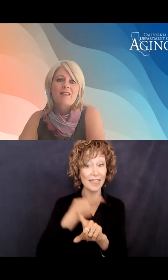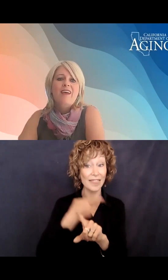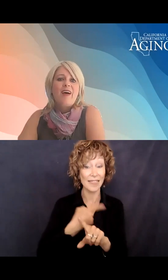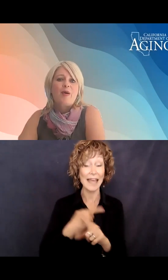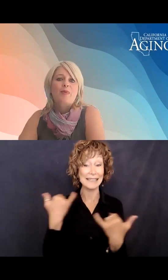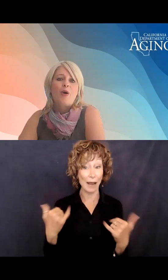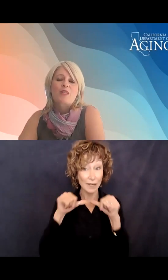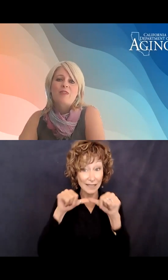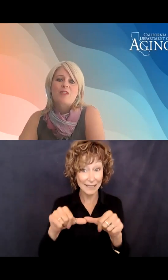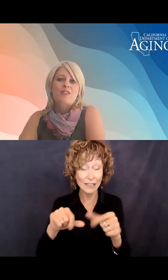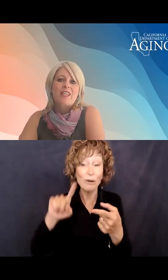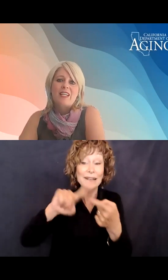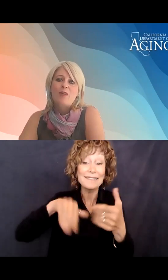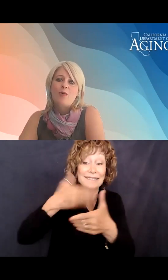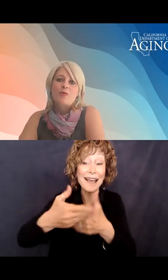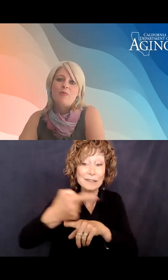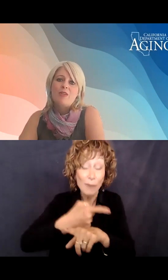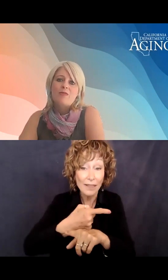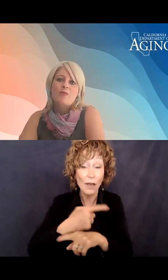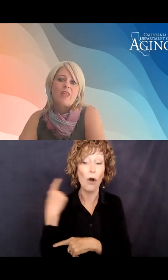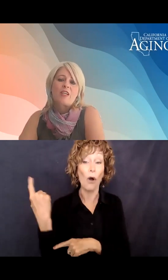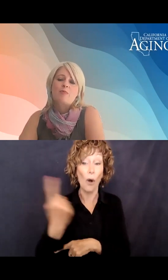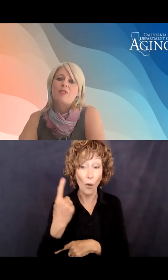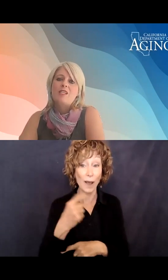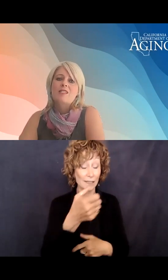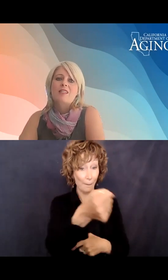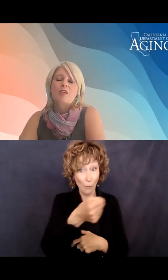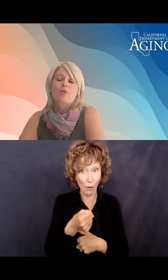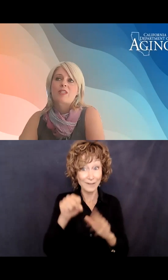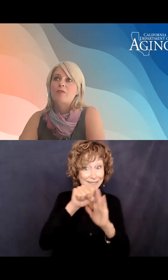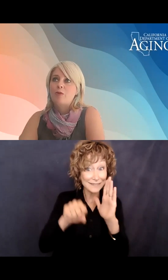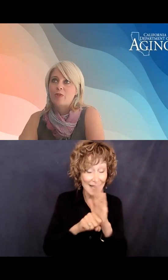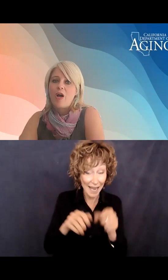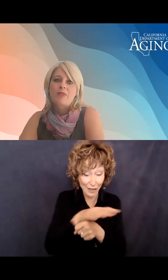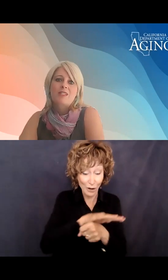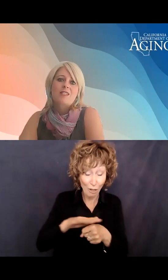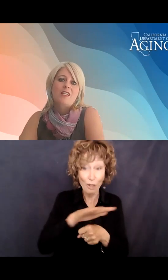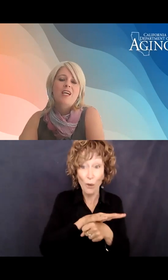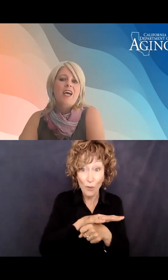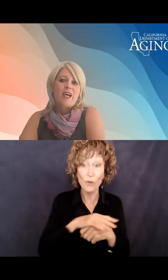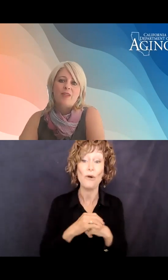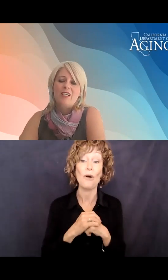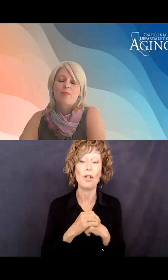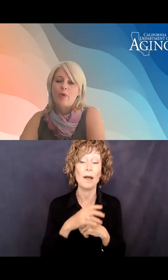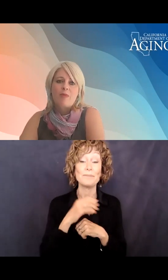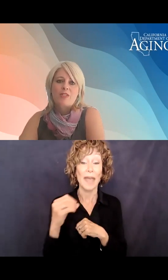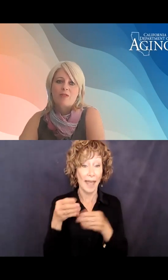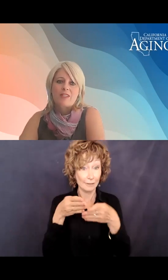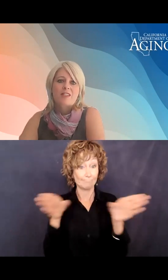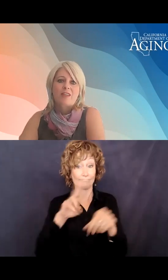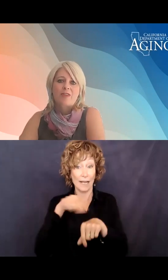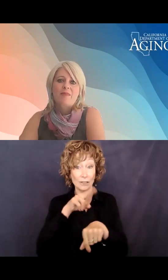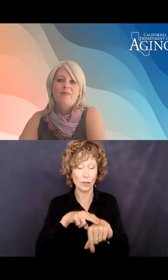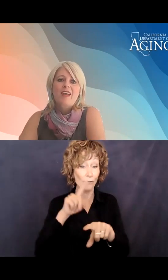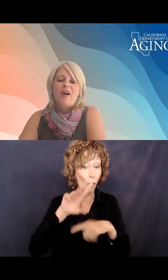month. We always feature state and local speakers with expertise in the subjects of cultural competency, equity, and program and